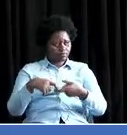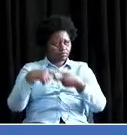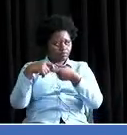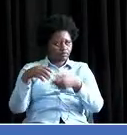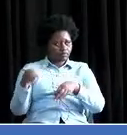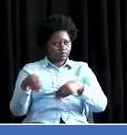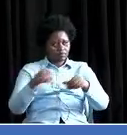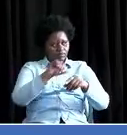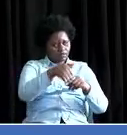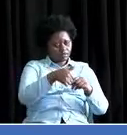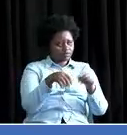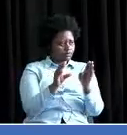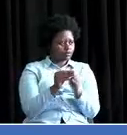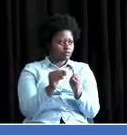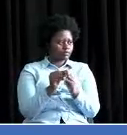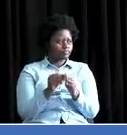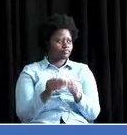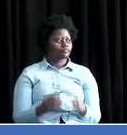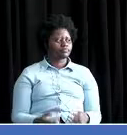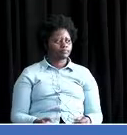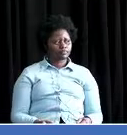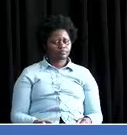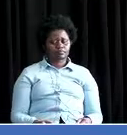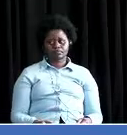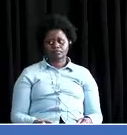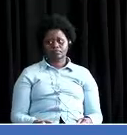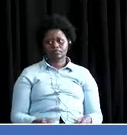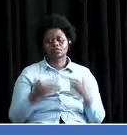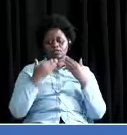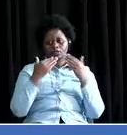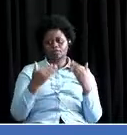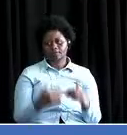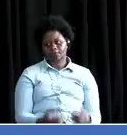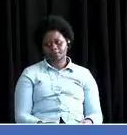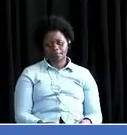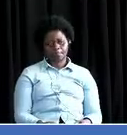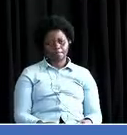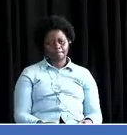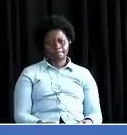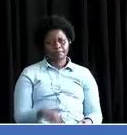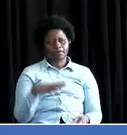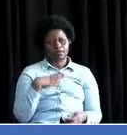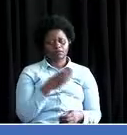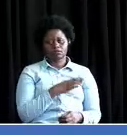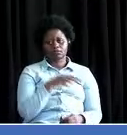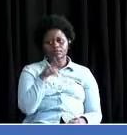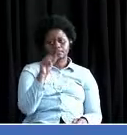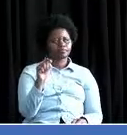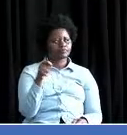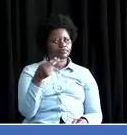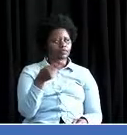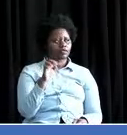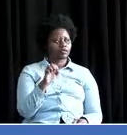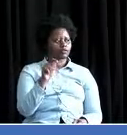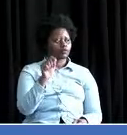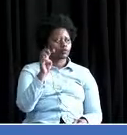items to the next meeting? Thanks, Speaker. No, his view is useless. Thank you very much, Councillor Mtetwa.